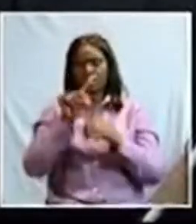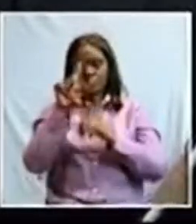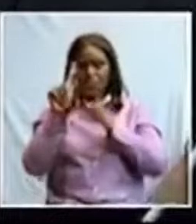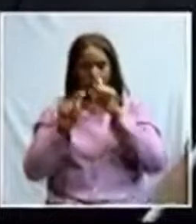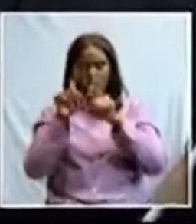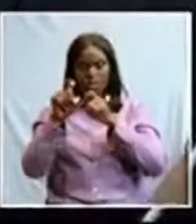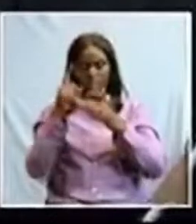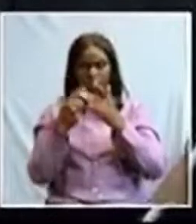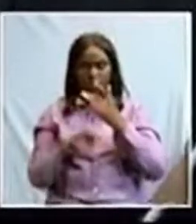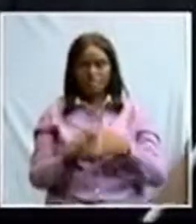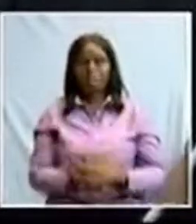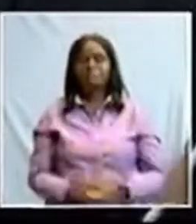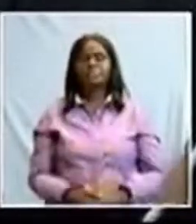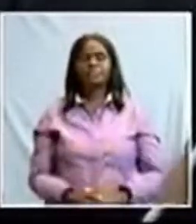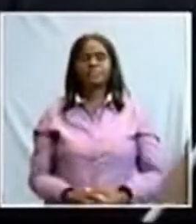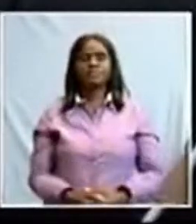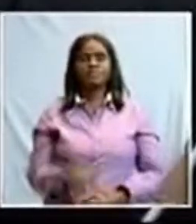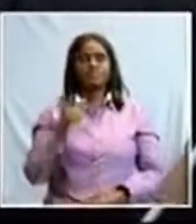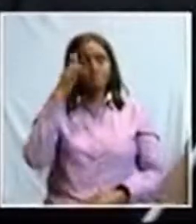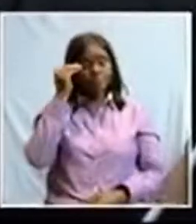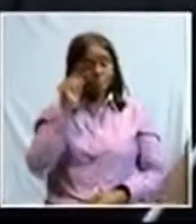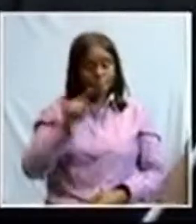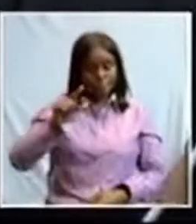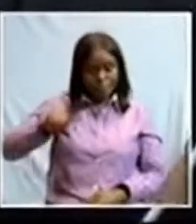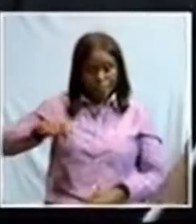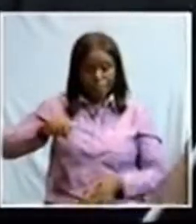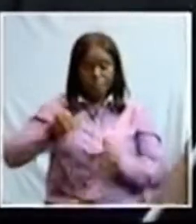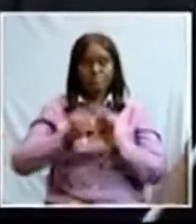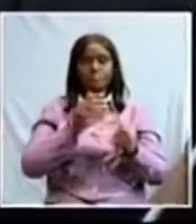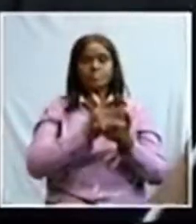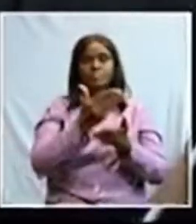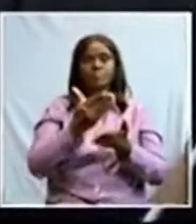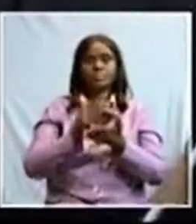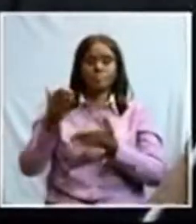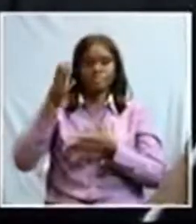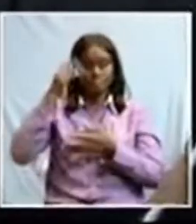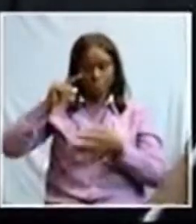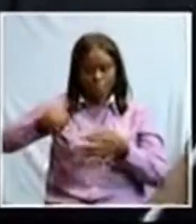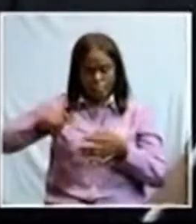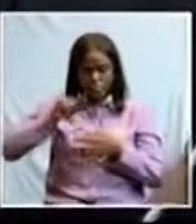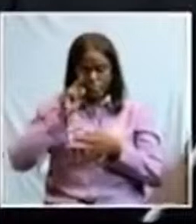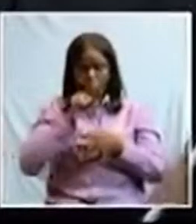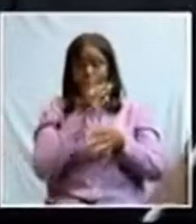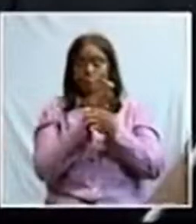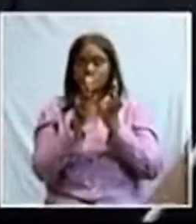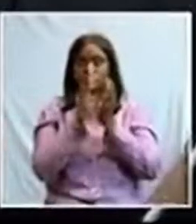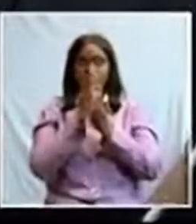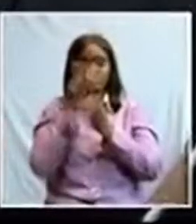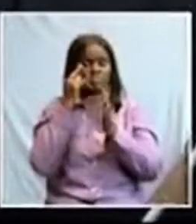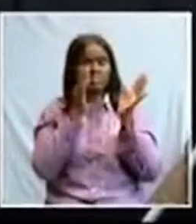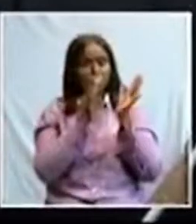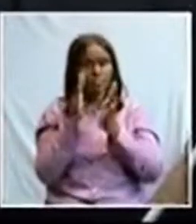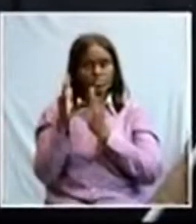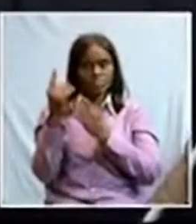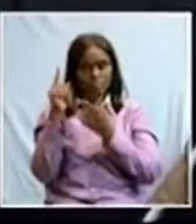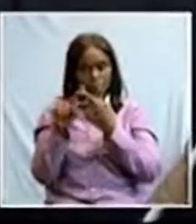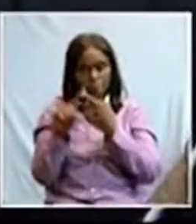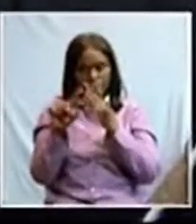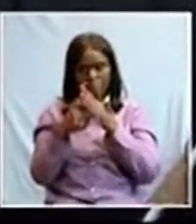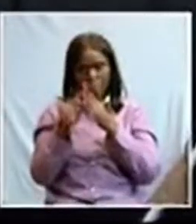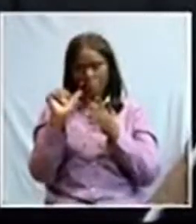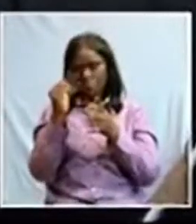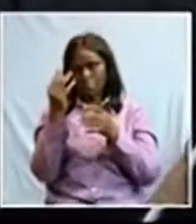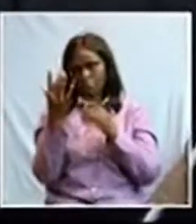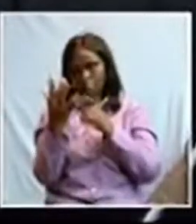is, why the delay in the procurement? This contract for phase 1 started on